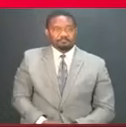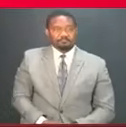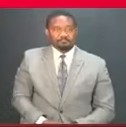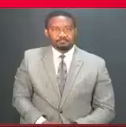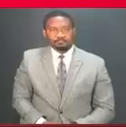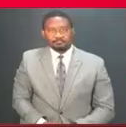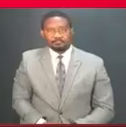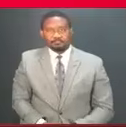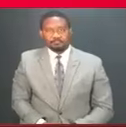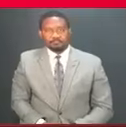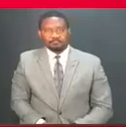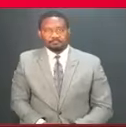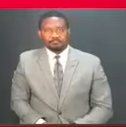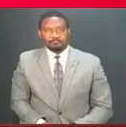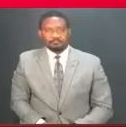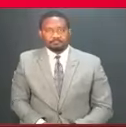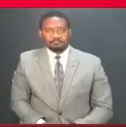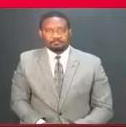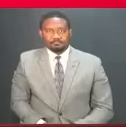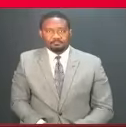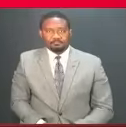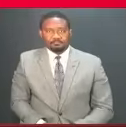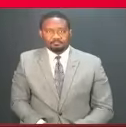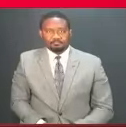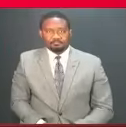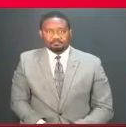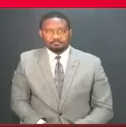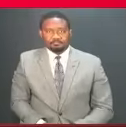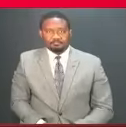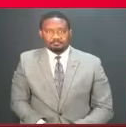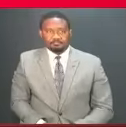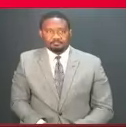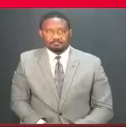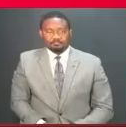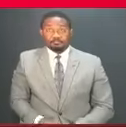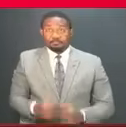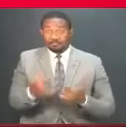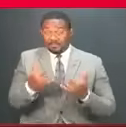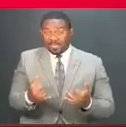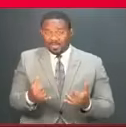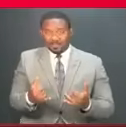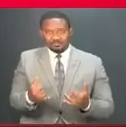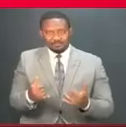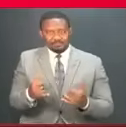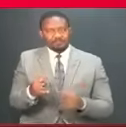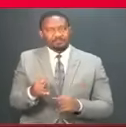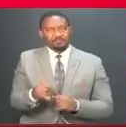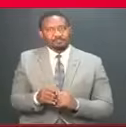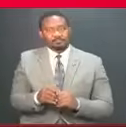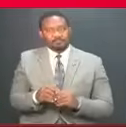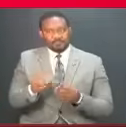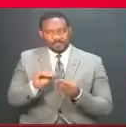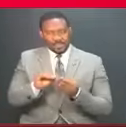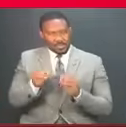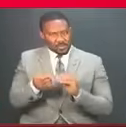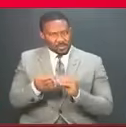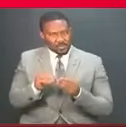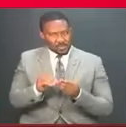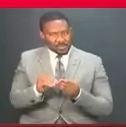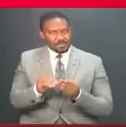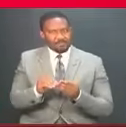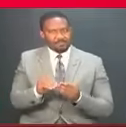Mr. Speaker, we will take item number 23. Item number